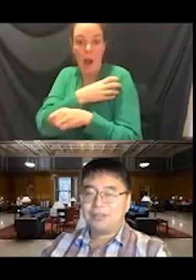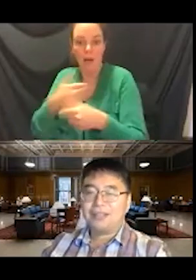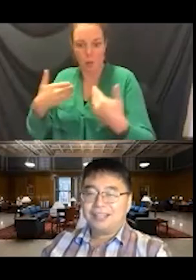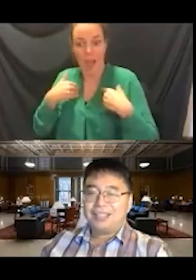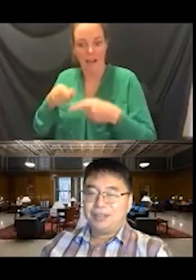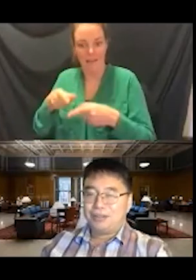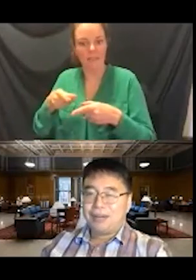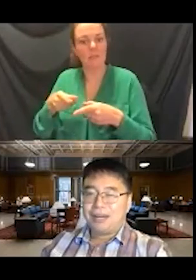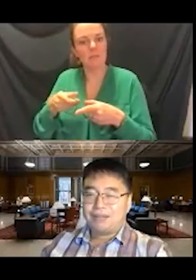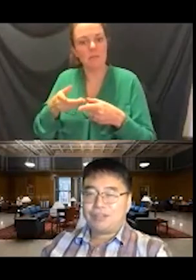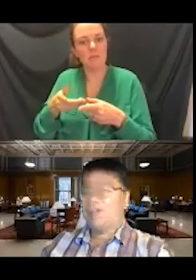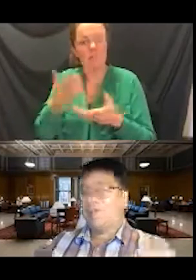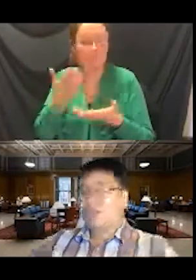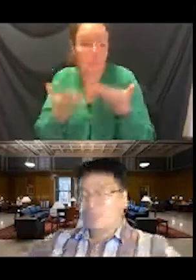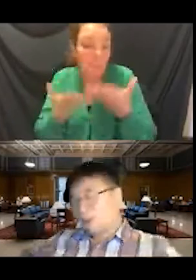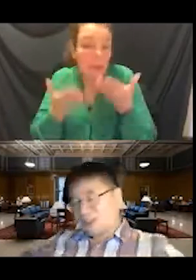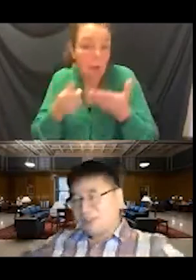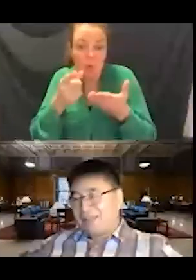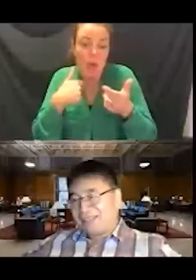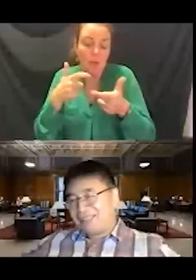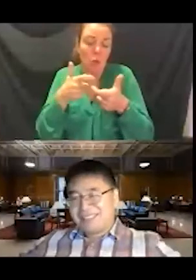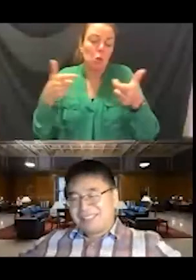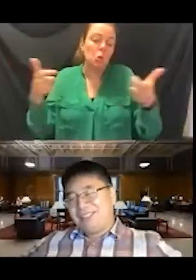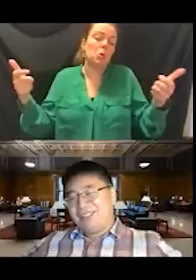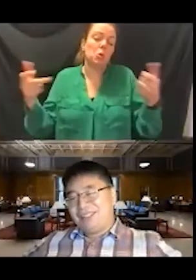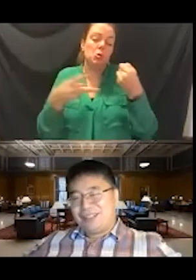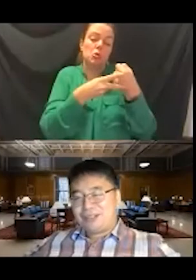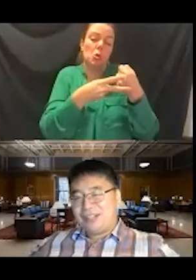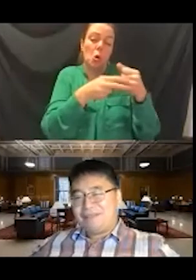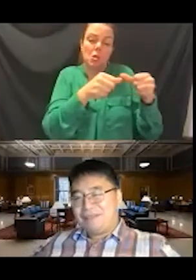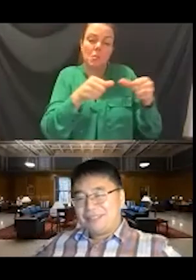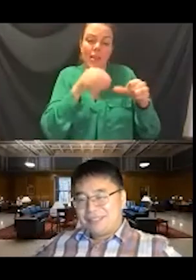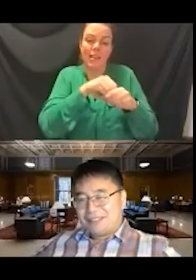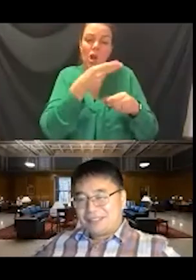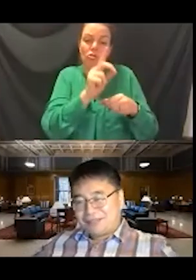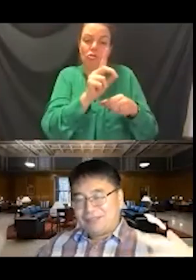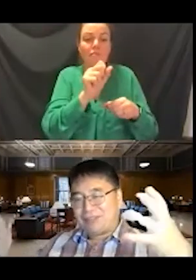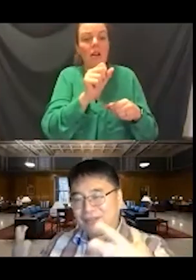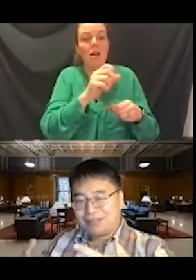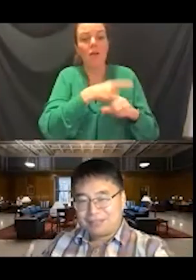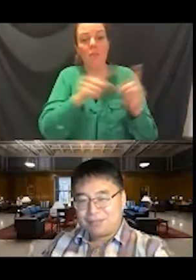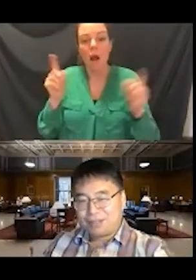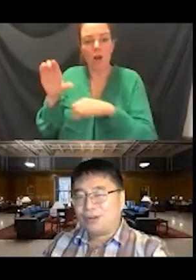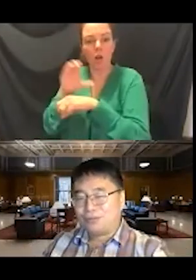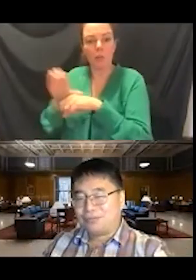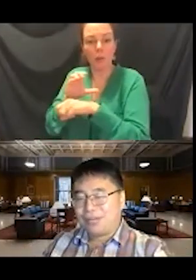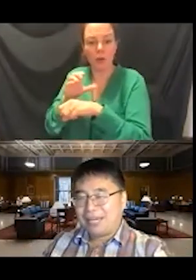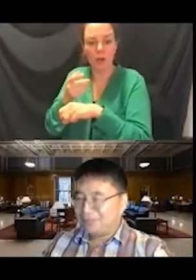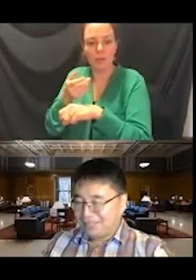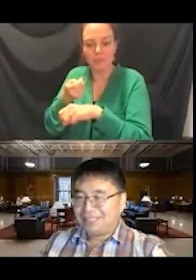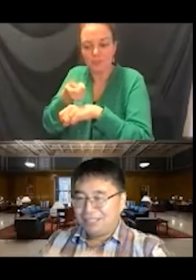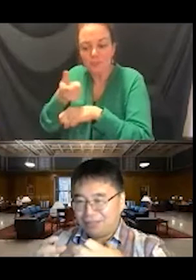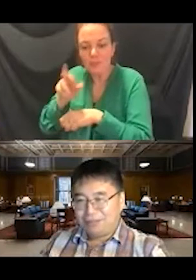disposal, you might have this huge storage space in your hard drive, but if your computer has a very low